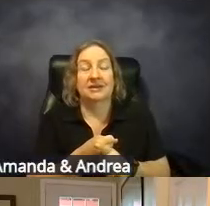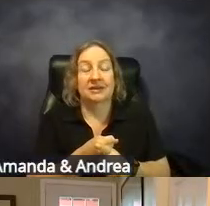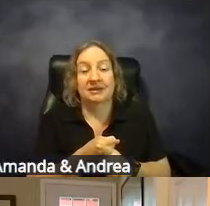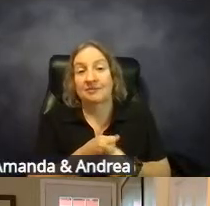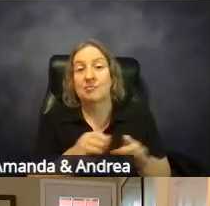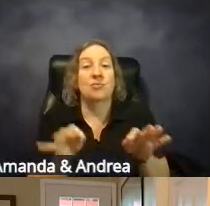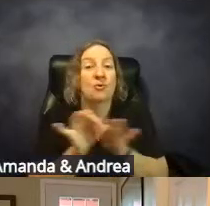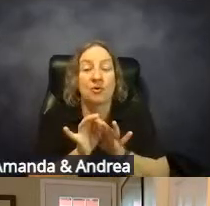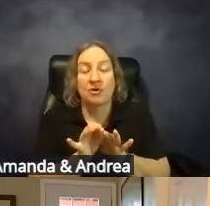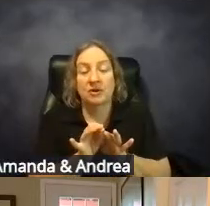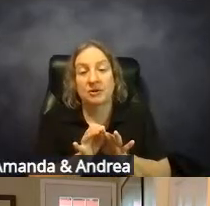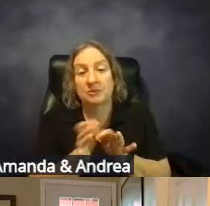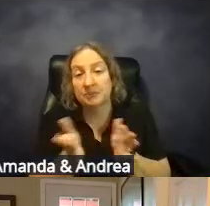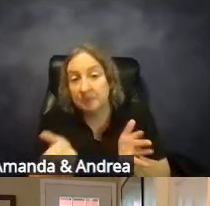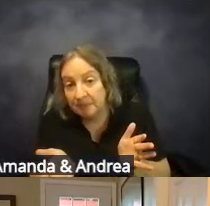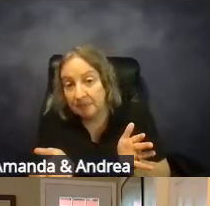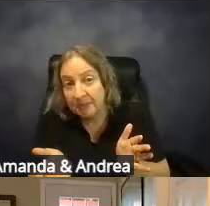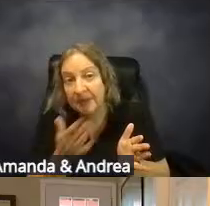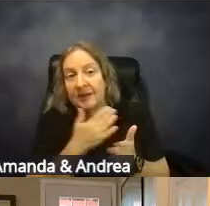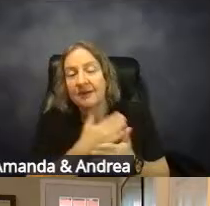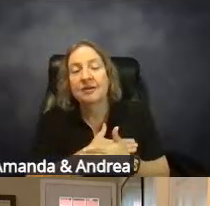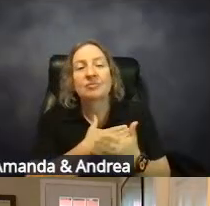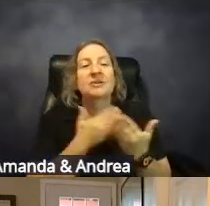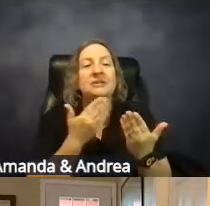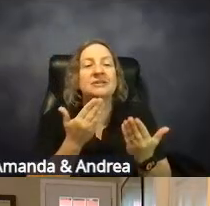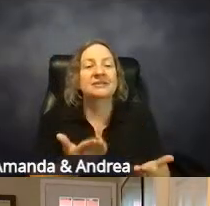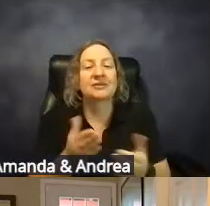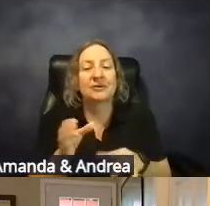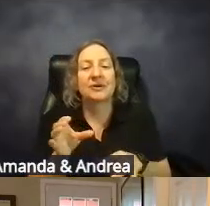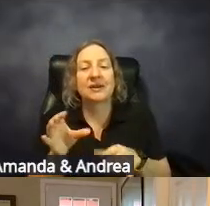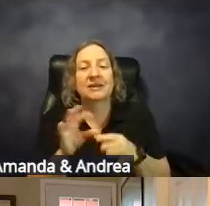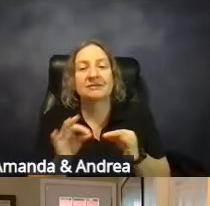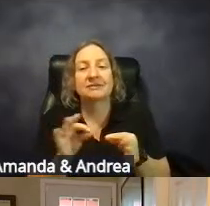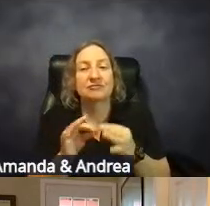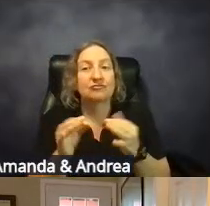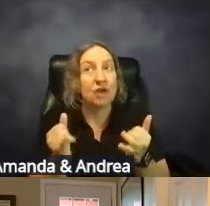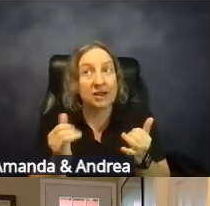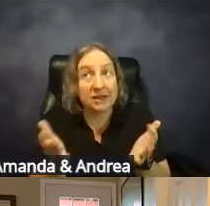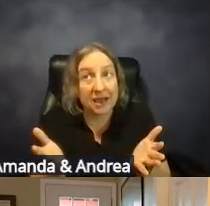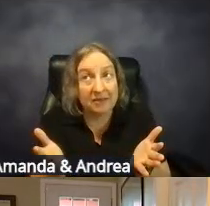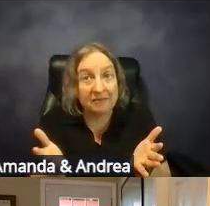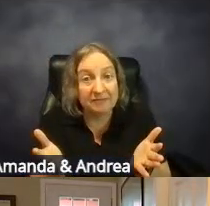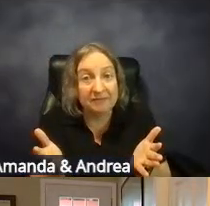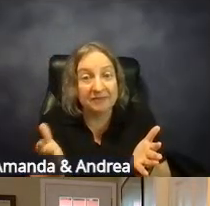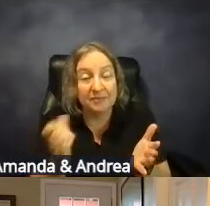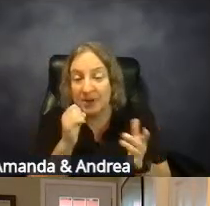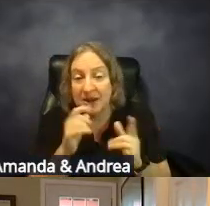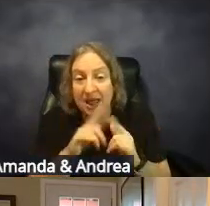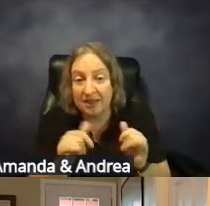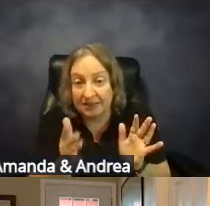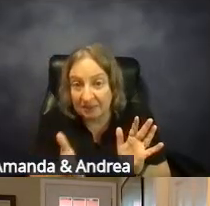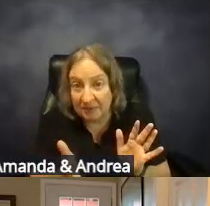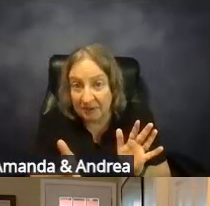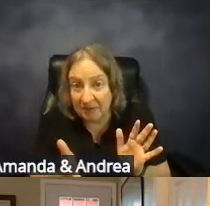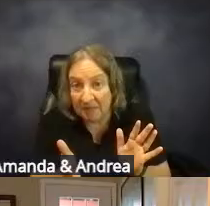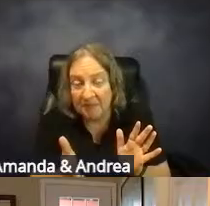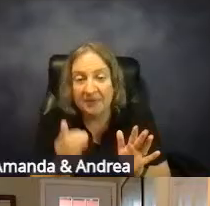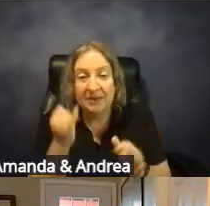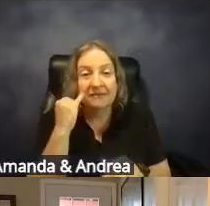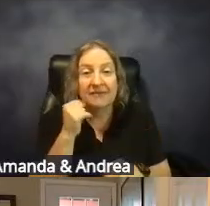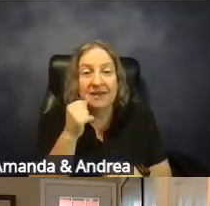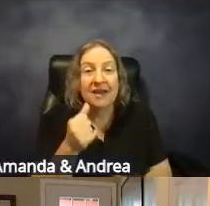whatever, please feel free to do that right now. Just don't do it all at the same time. And if